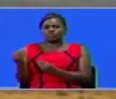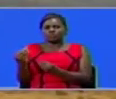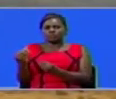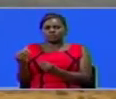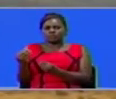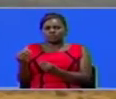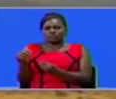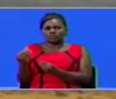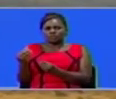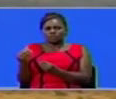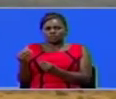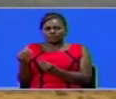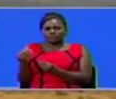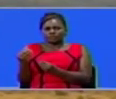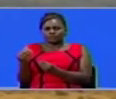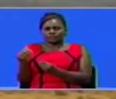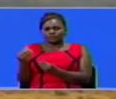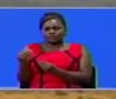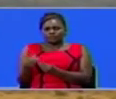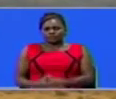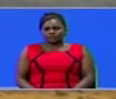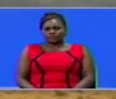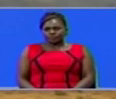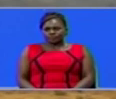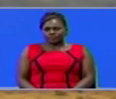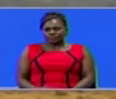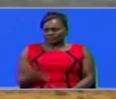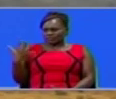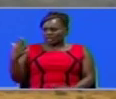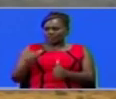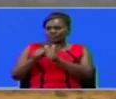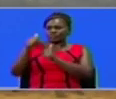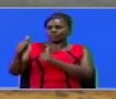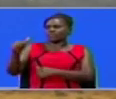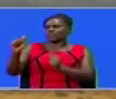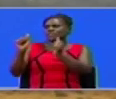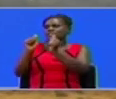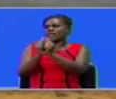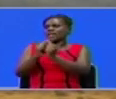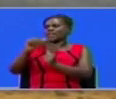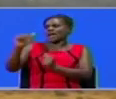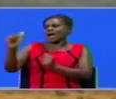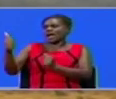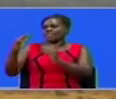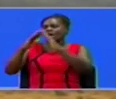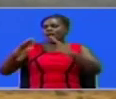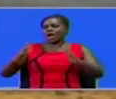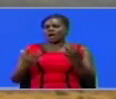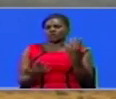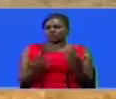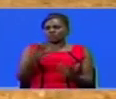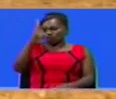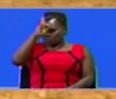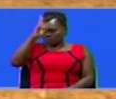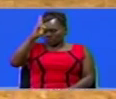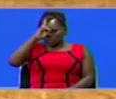Alani. Mama. 5 kilometers away, 10 other houses were burned down by heavily armed police